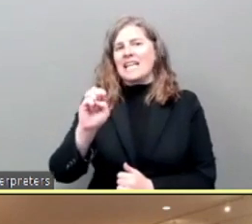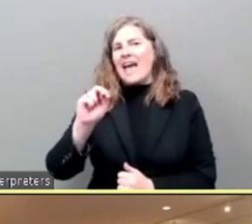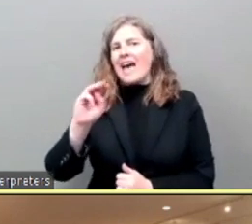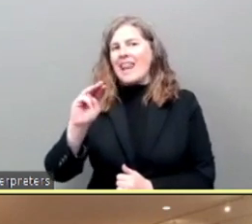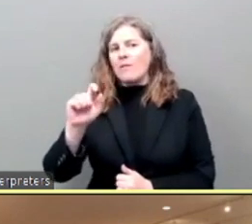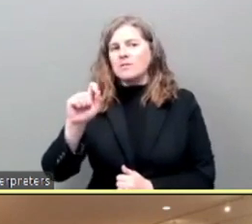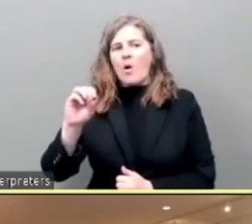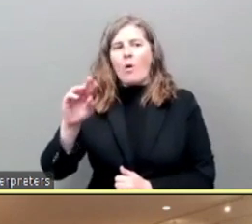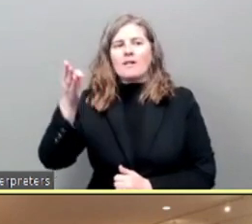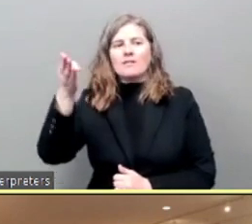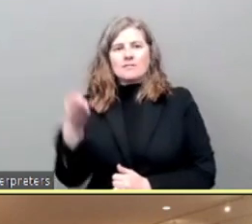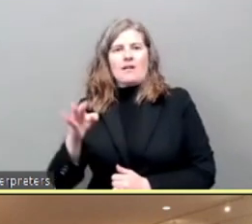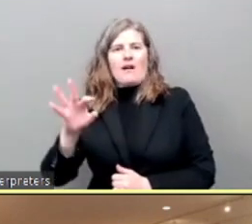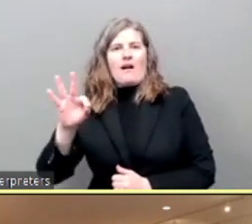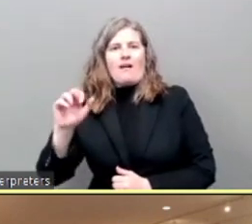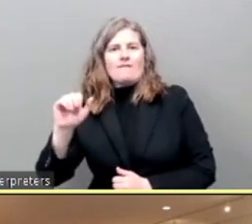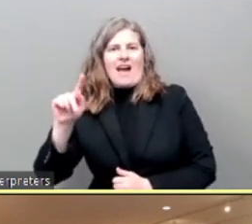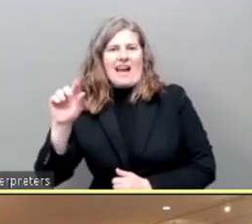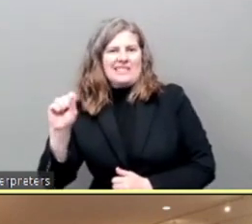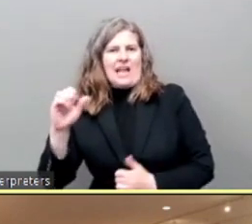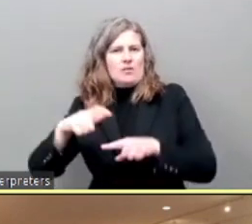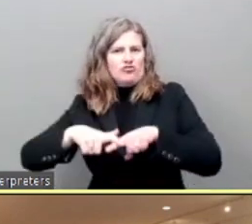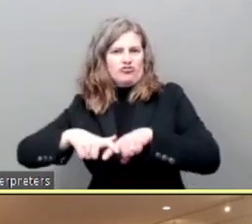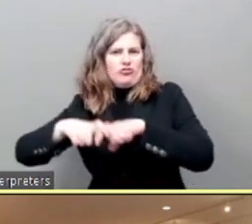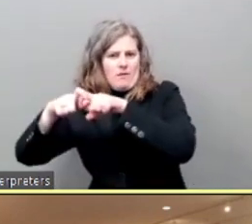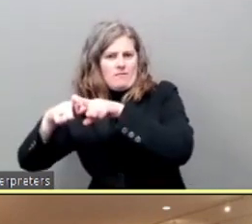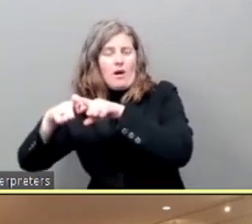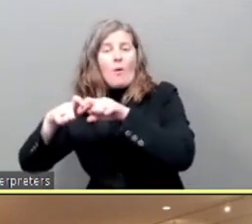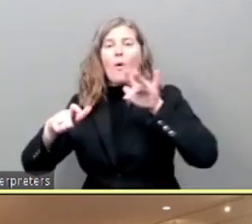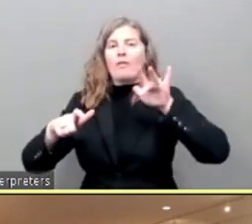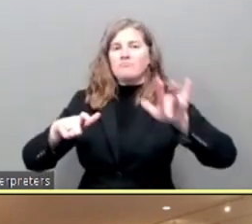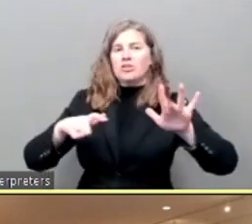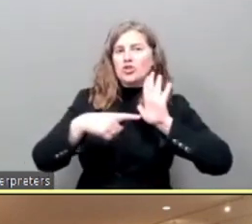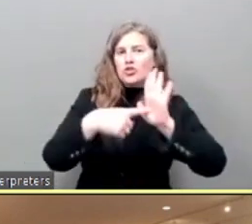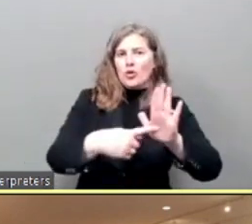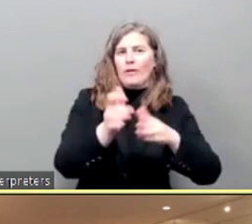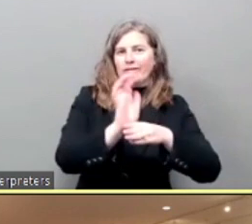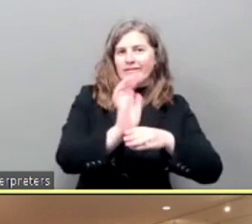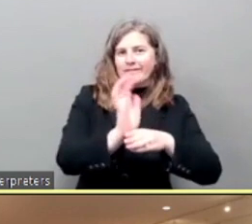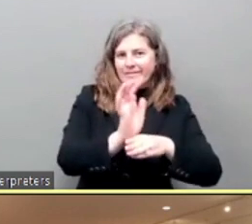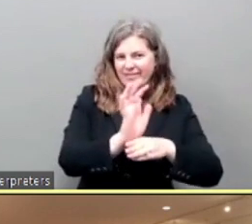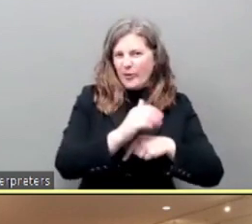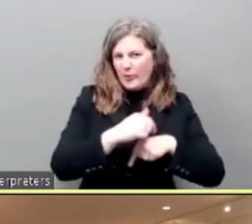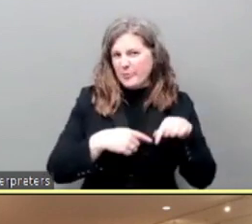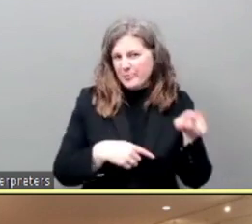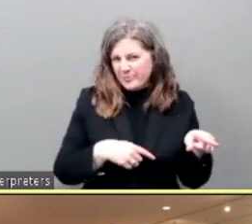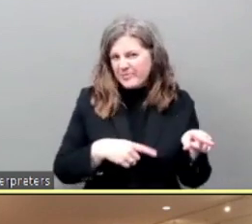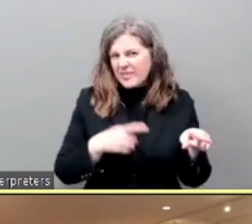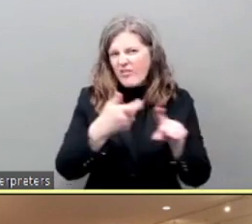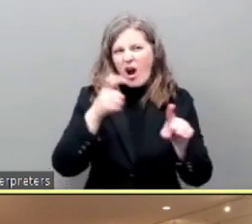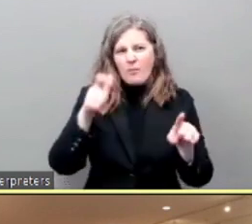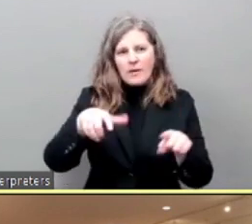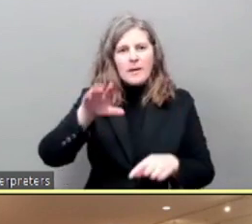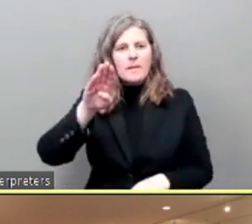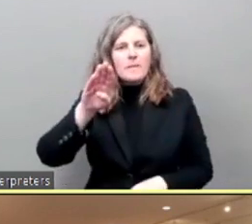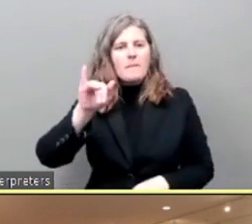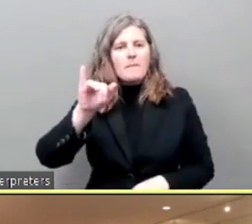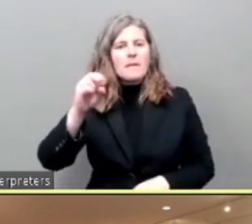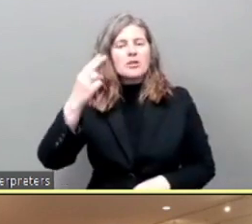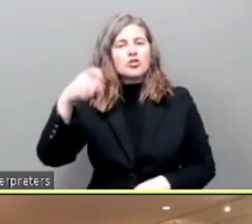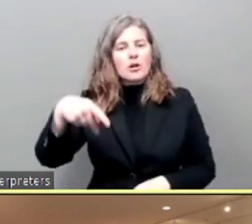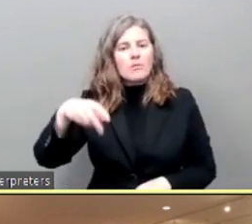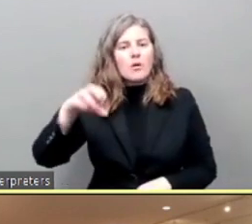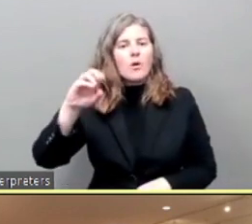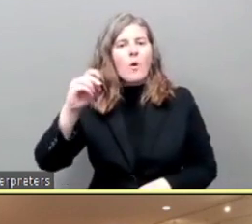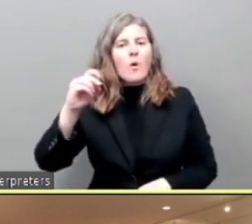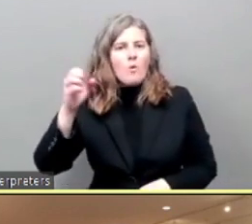vaccinenm.org/facts. And I'm going to stop here and allow us to play one of our videos from Bishop Cooper. And I'll